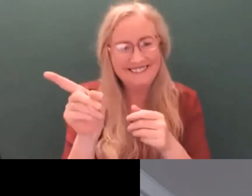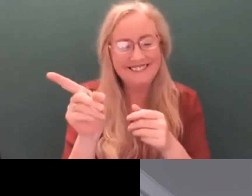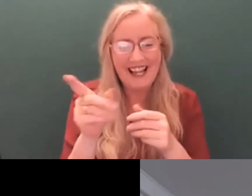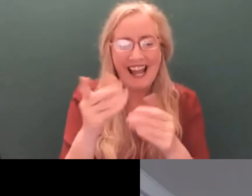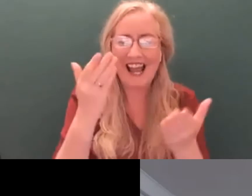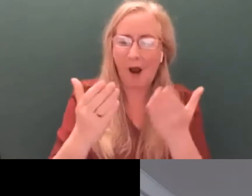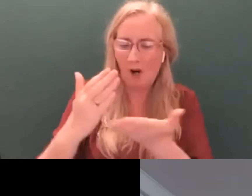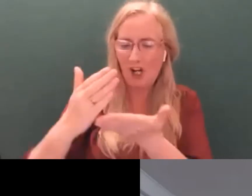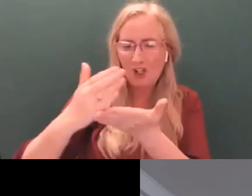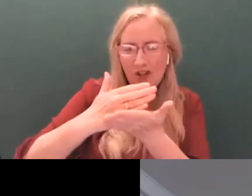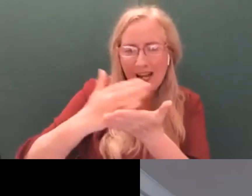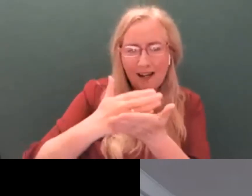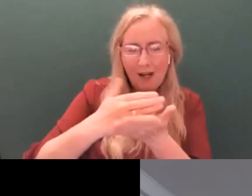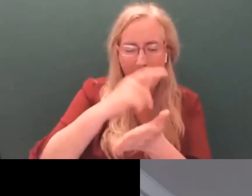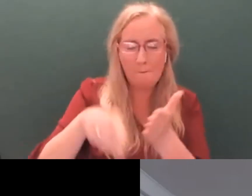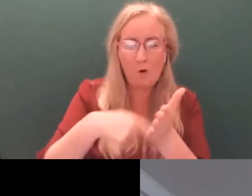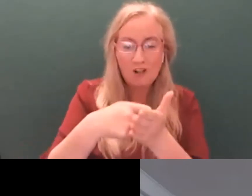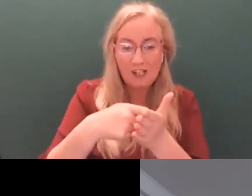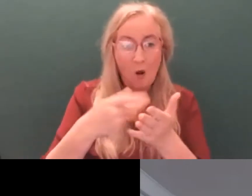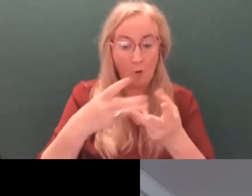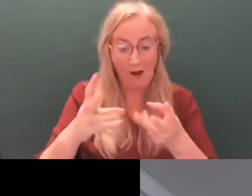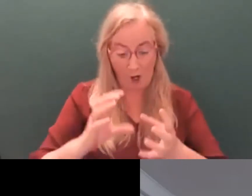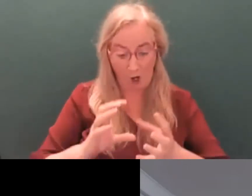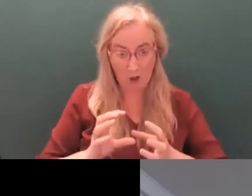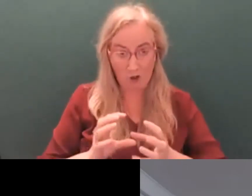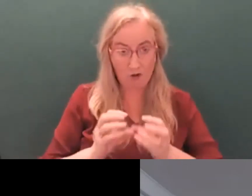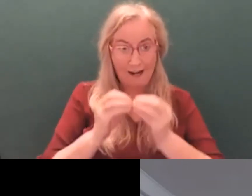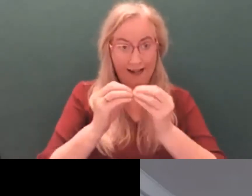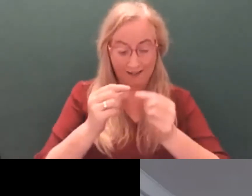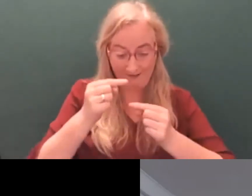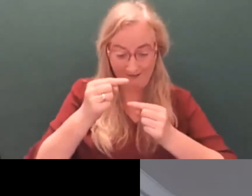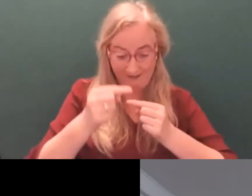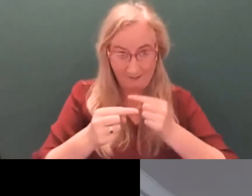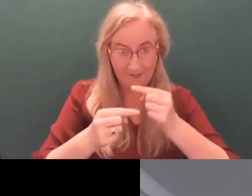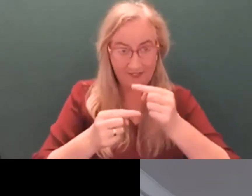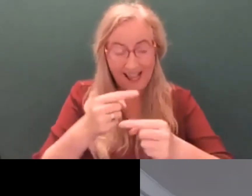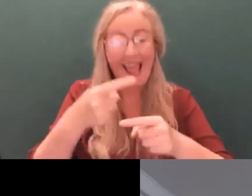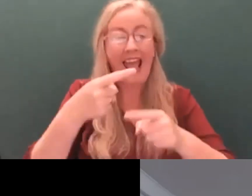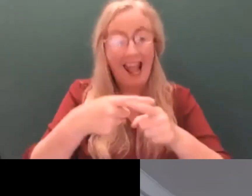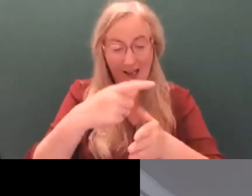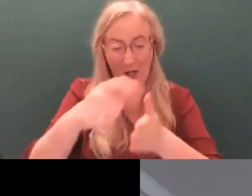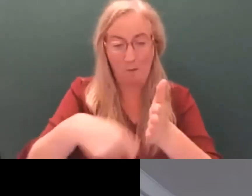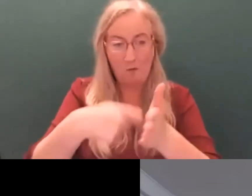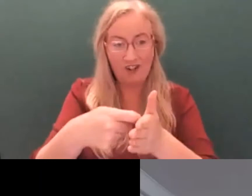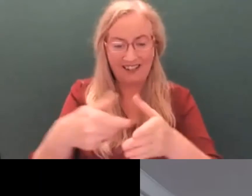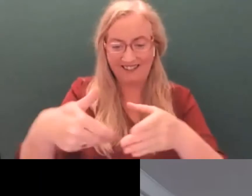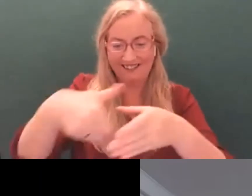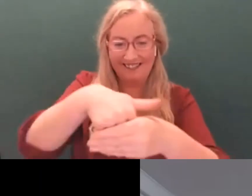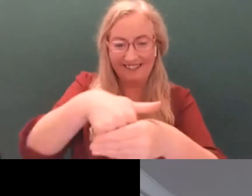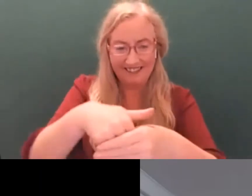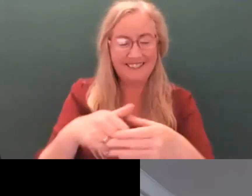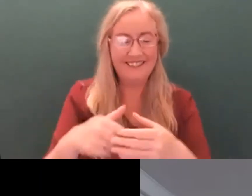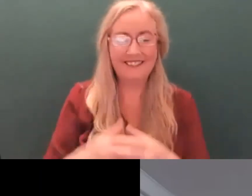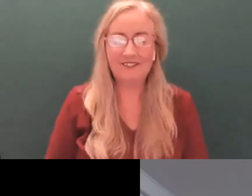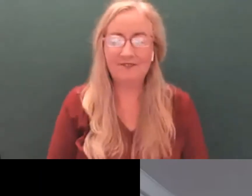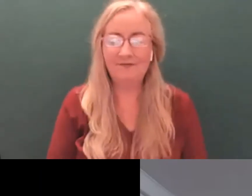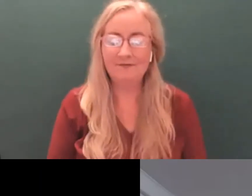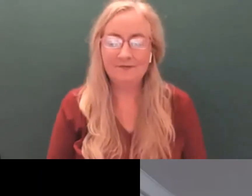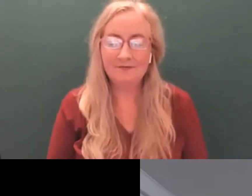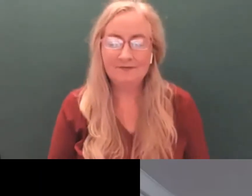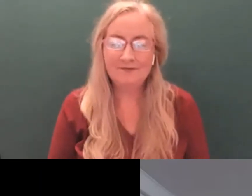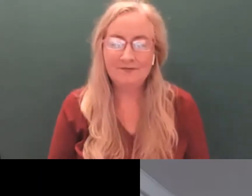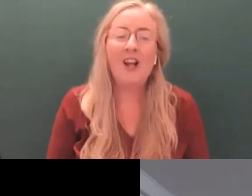sharing the project as it's being created, as well as the project itself and all that brings.